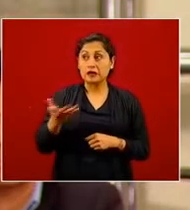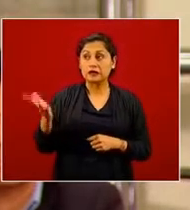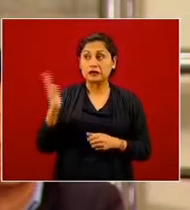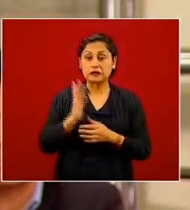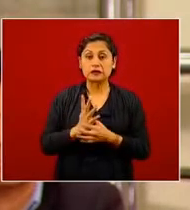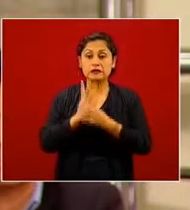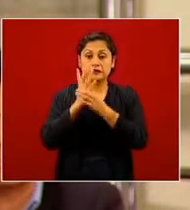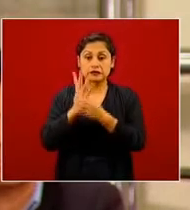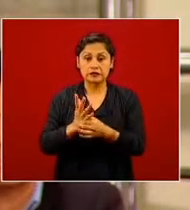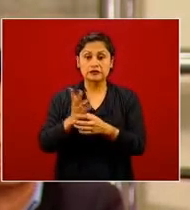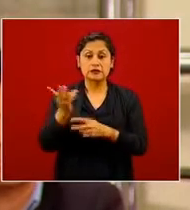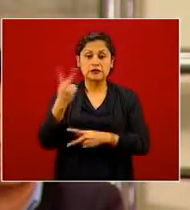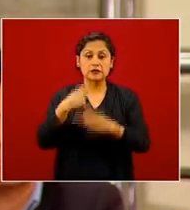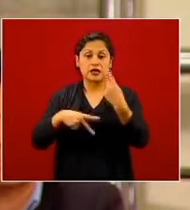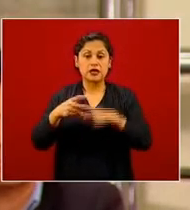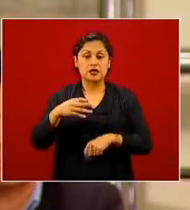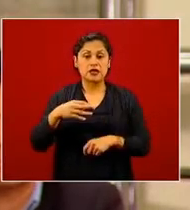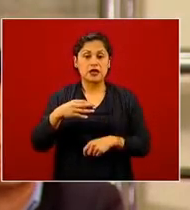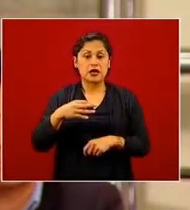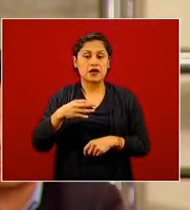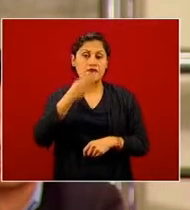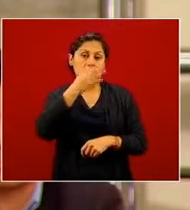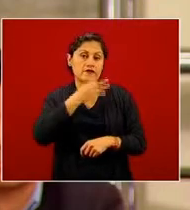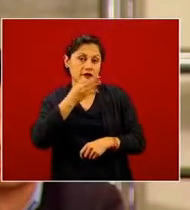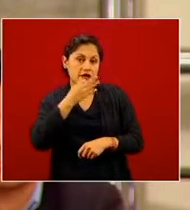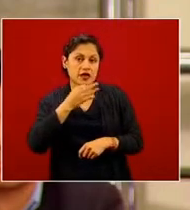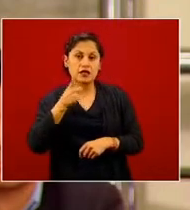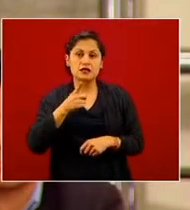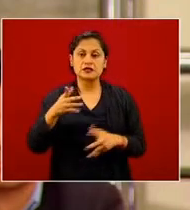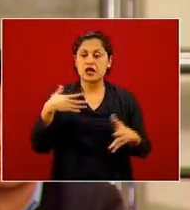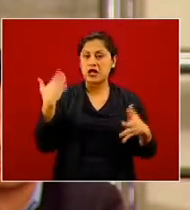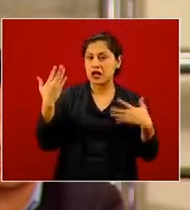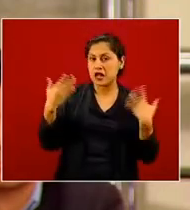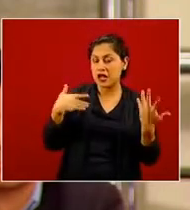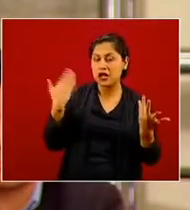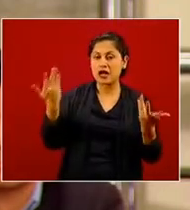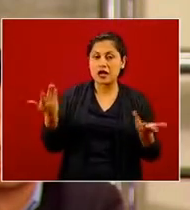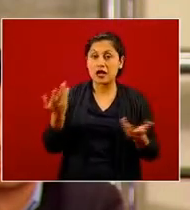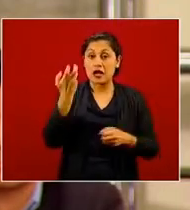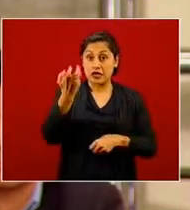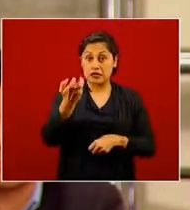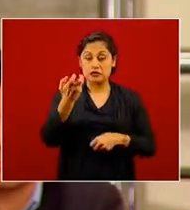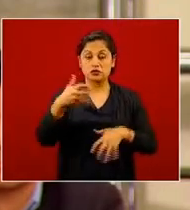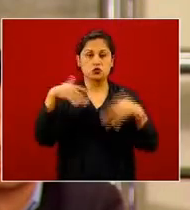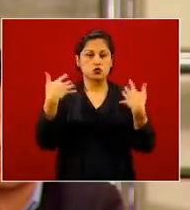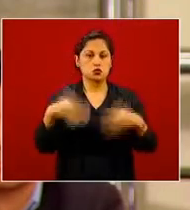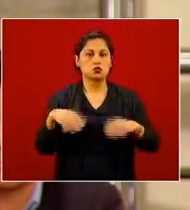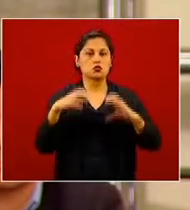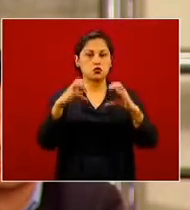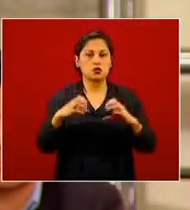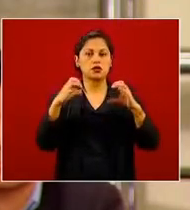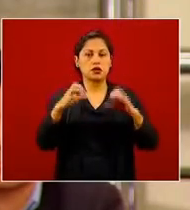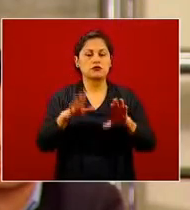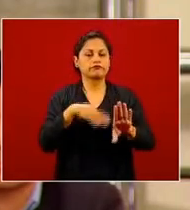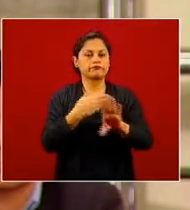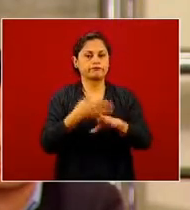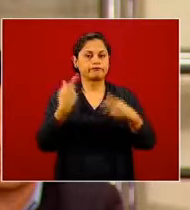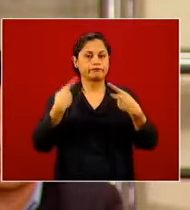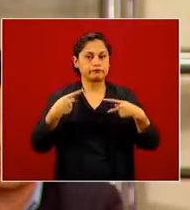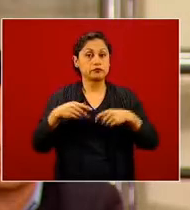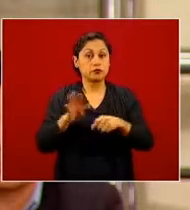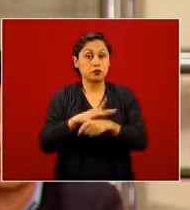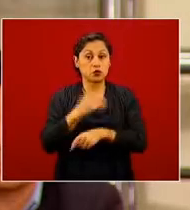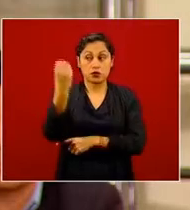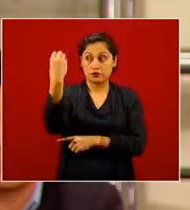seems like some TV chain is announcing that there's going to be some celebration, which may cause